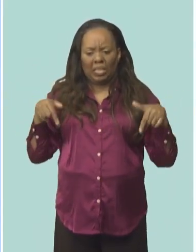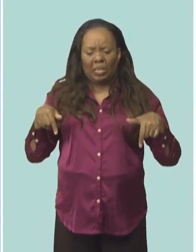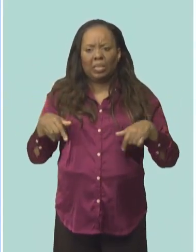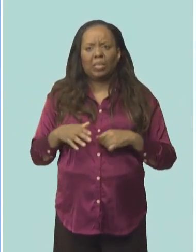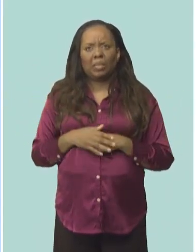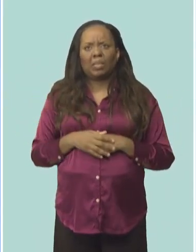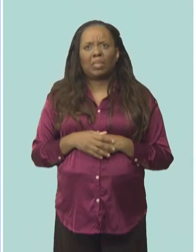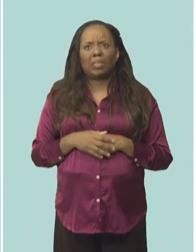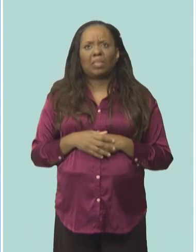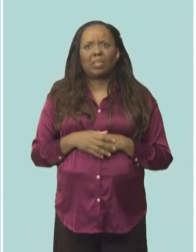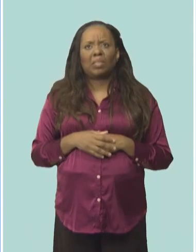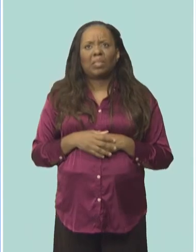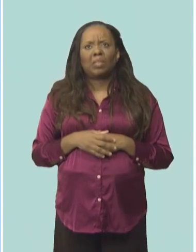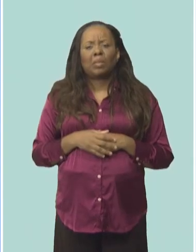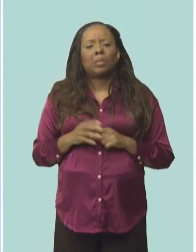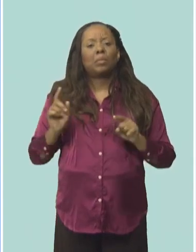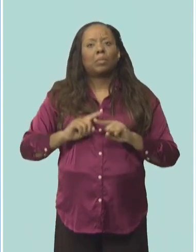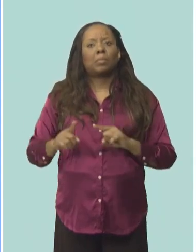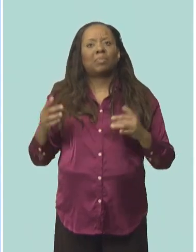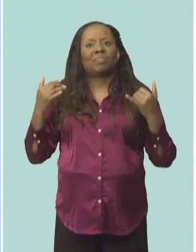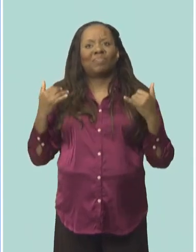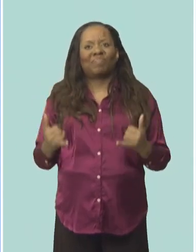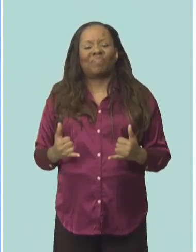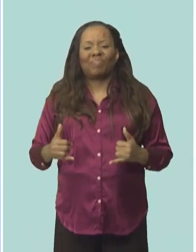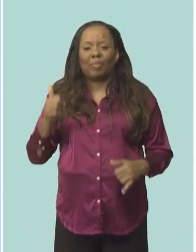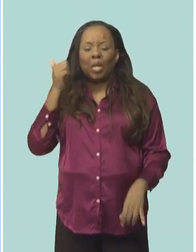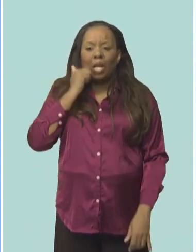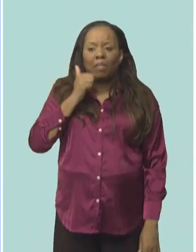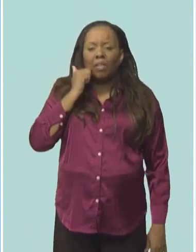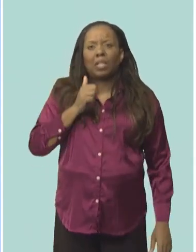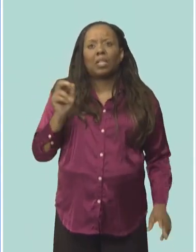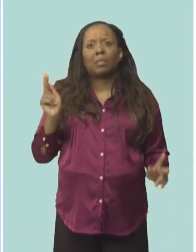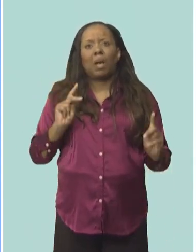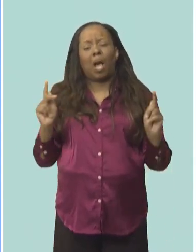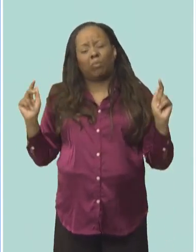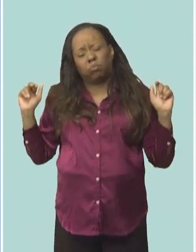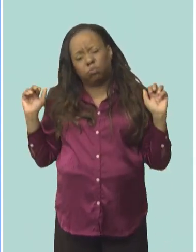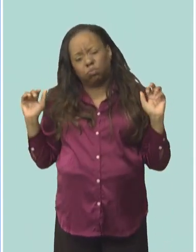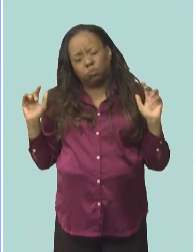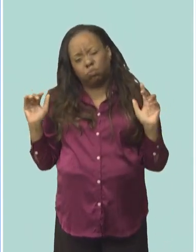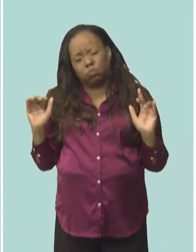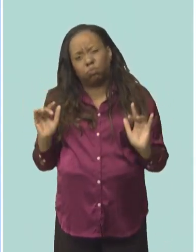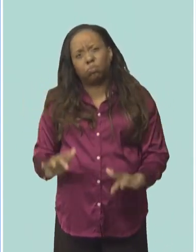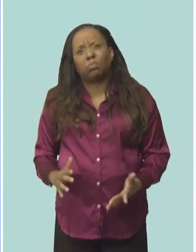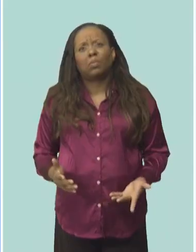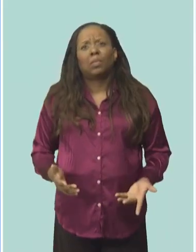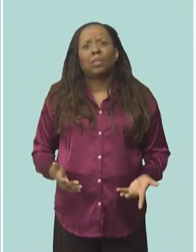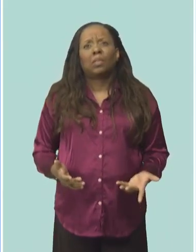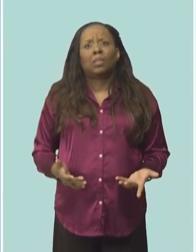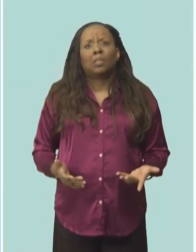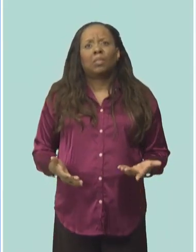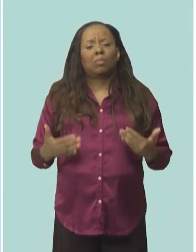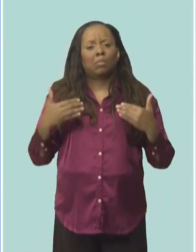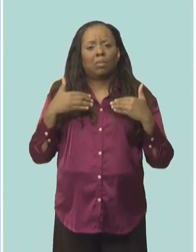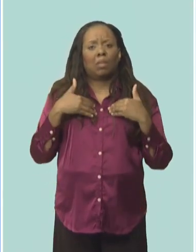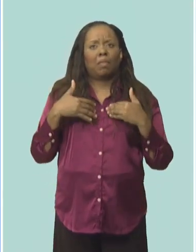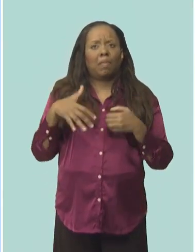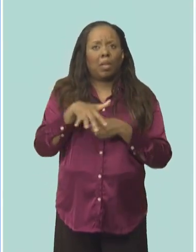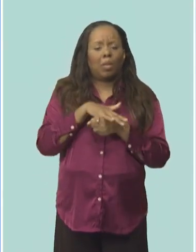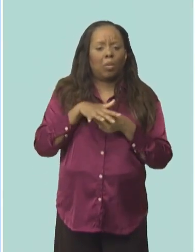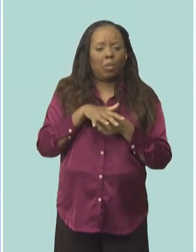well promoted because the traffic coming through daily has been impressive. And we have some local products made